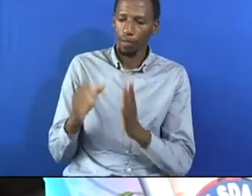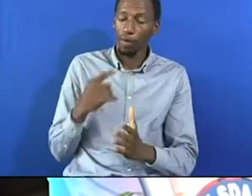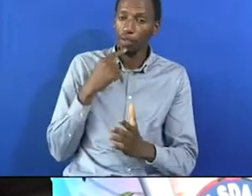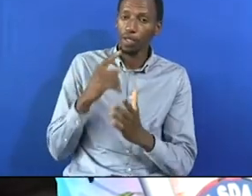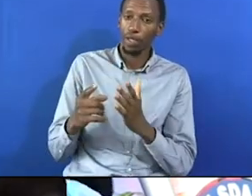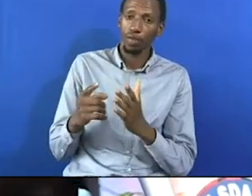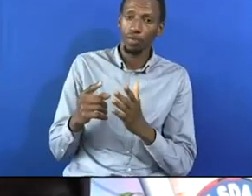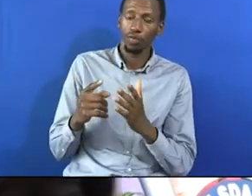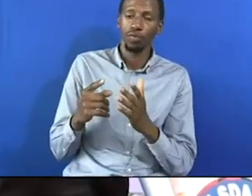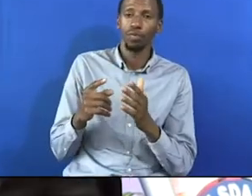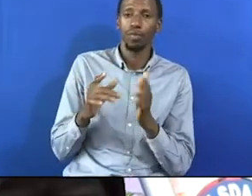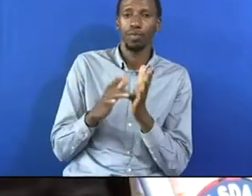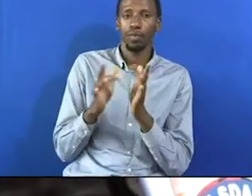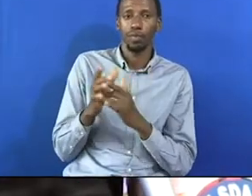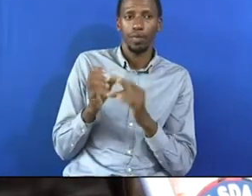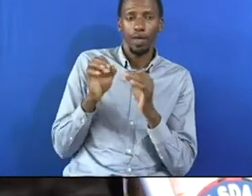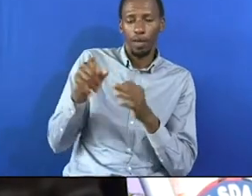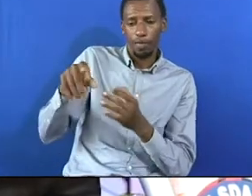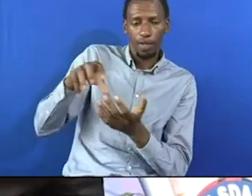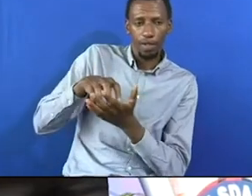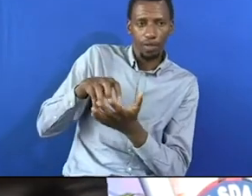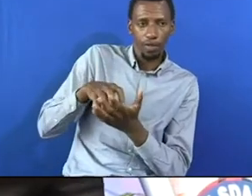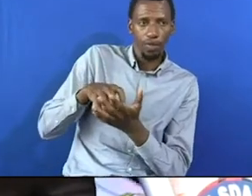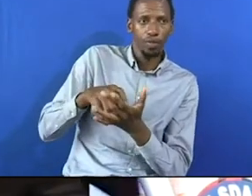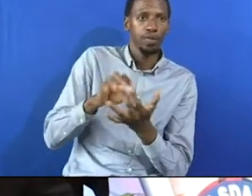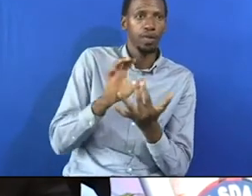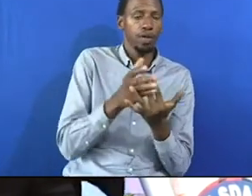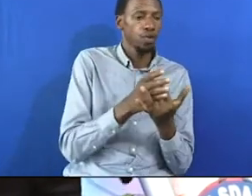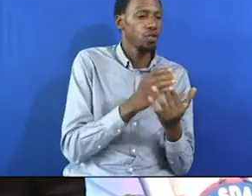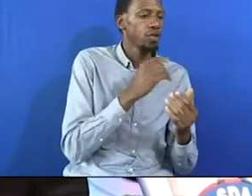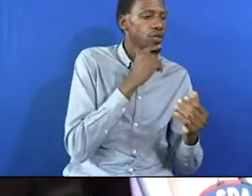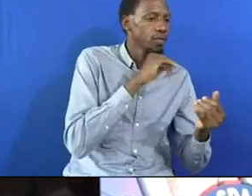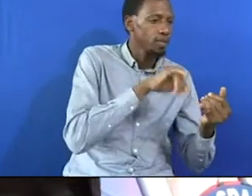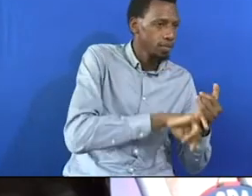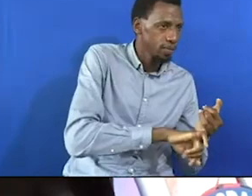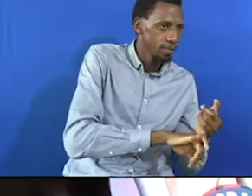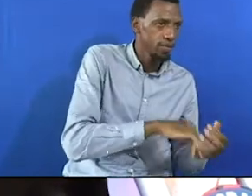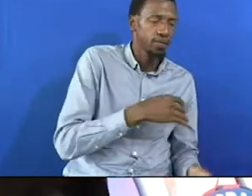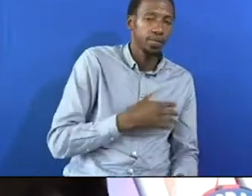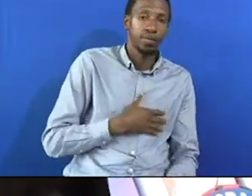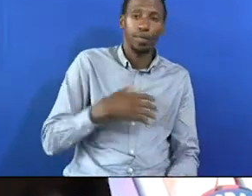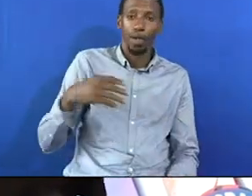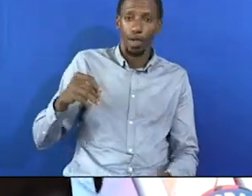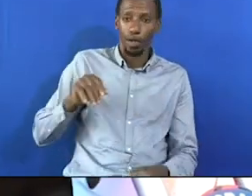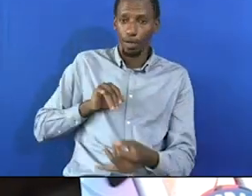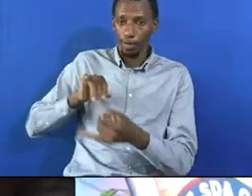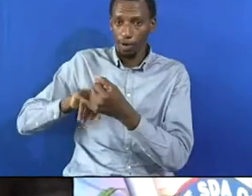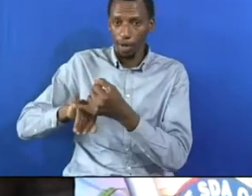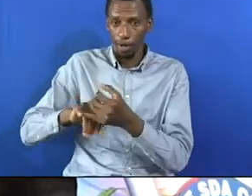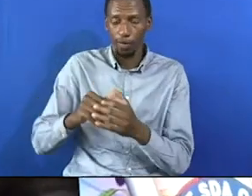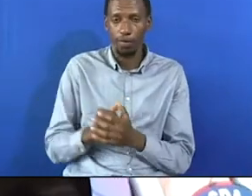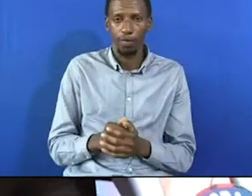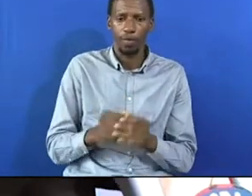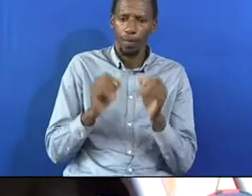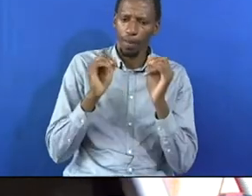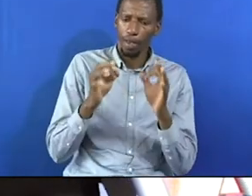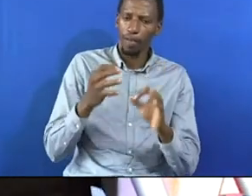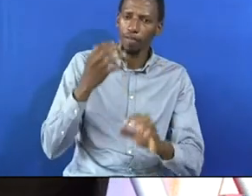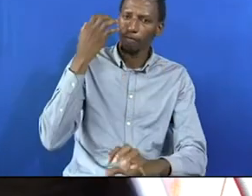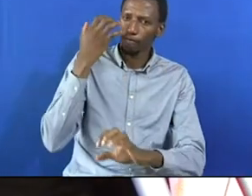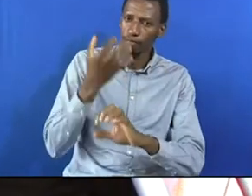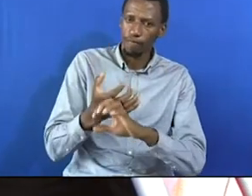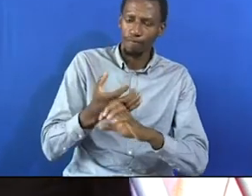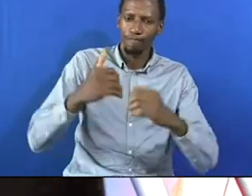if this is the situation between a husband and wife, if it is difficult